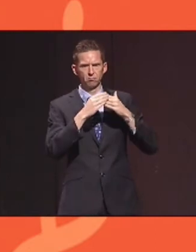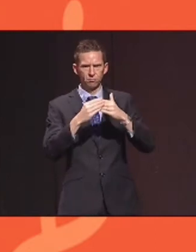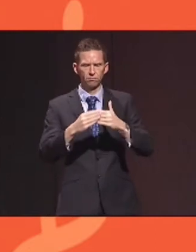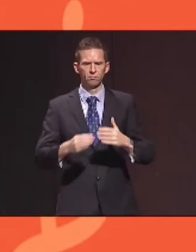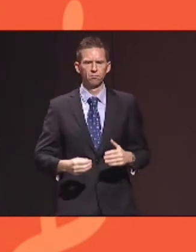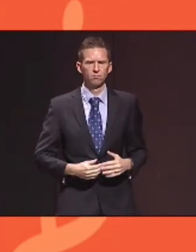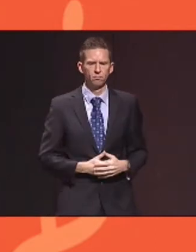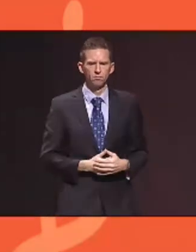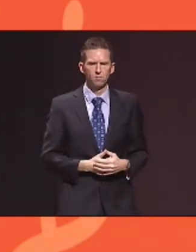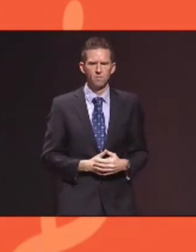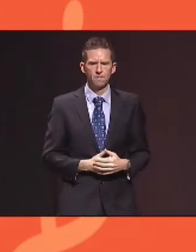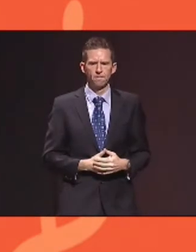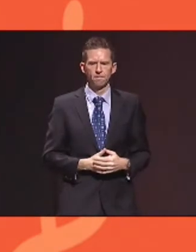of